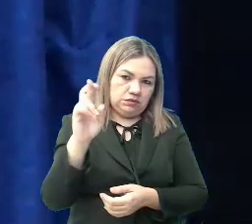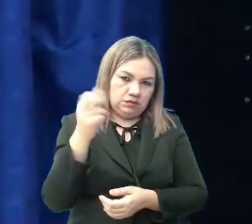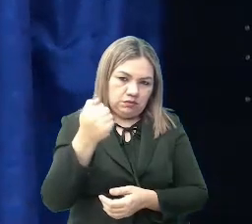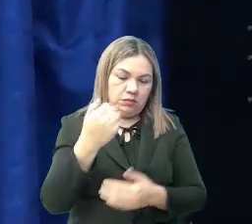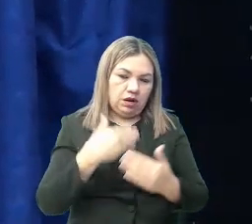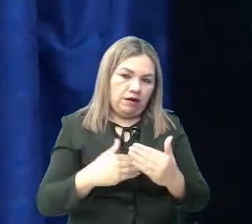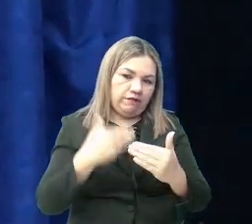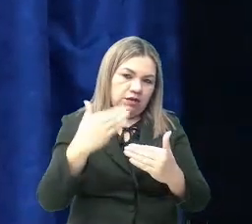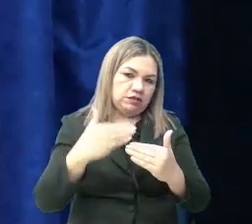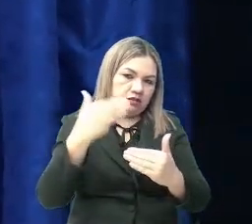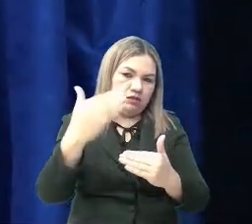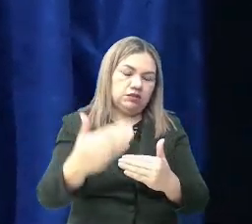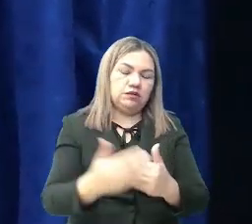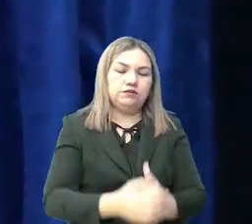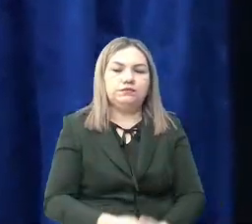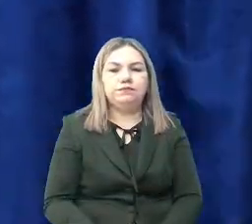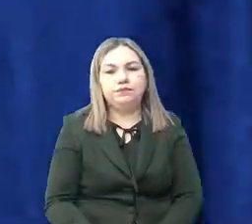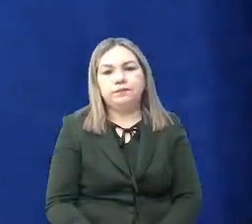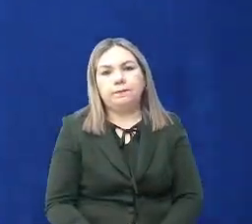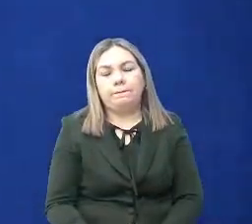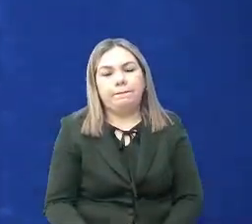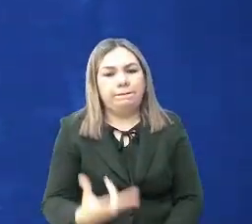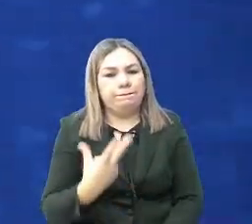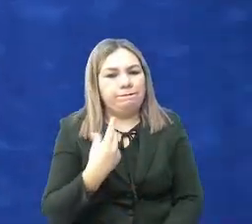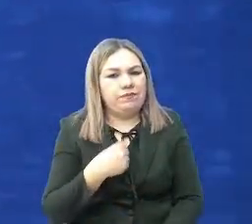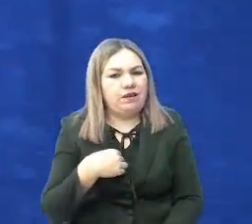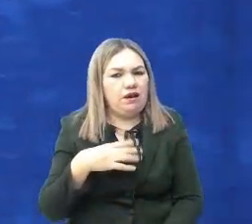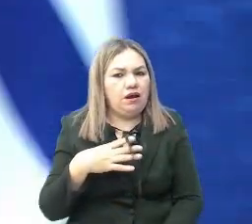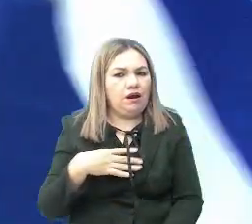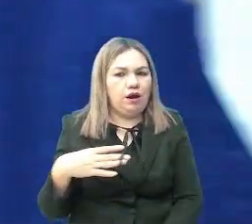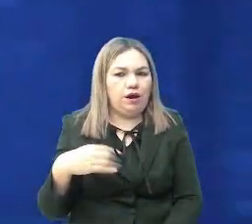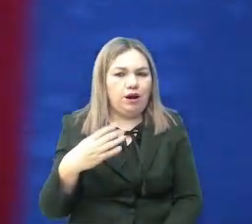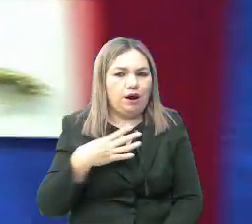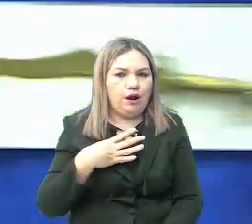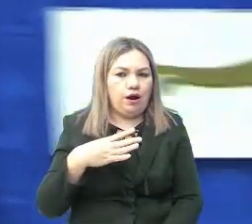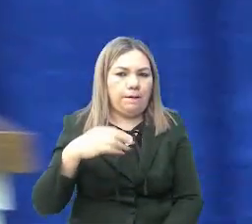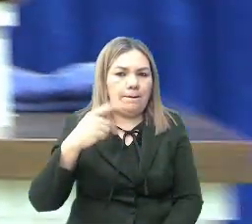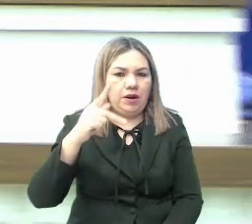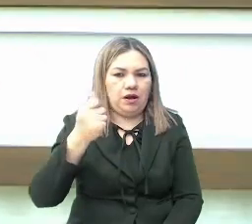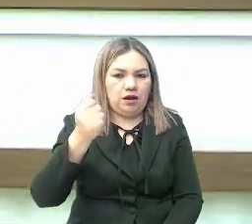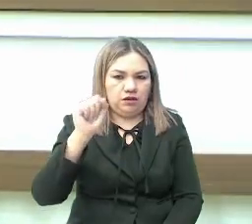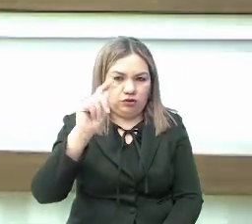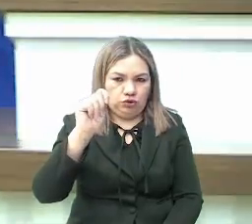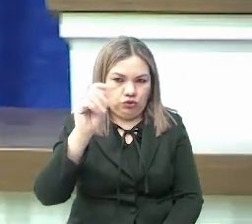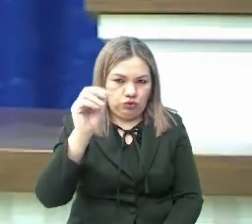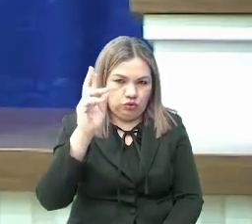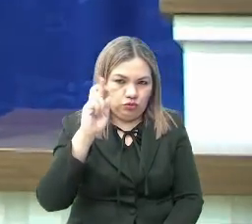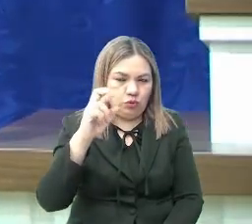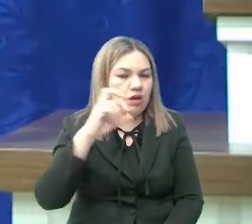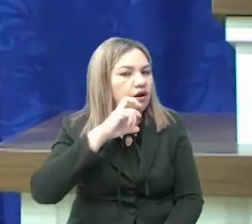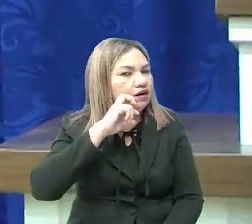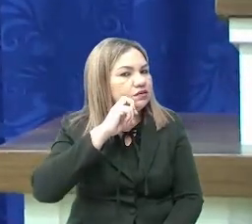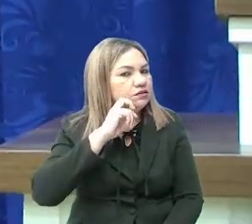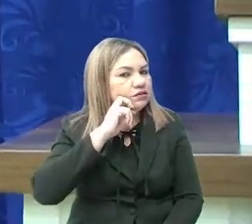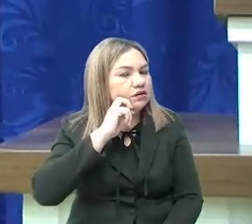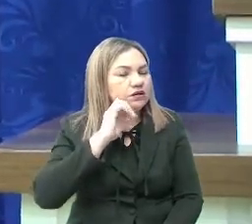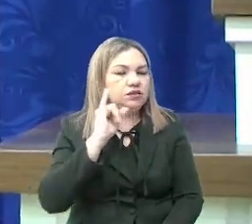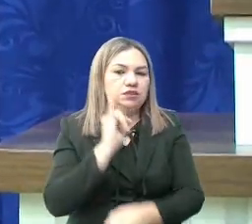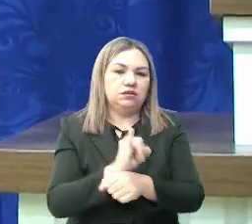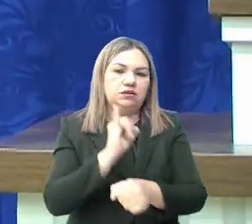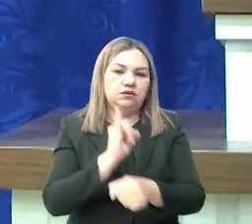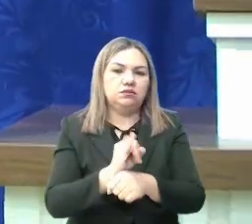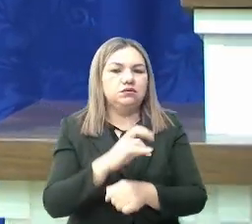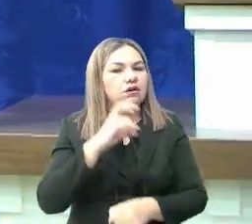earth to go forward. So that's why I don't believe in churches and pastors that are in